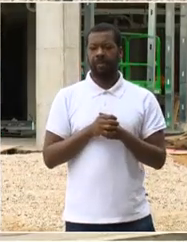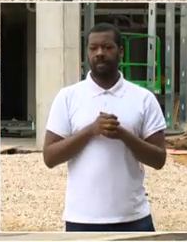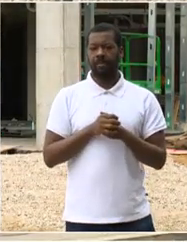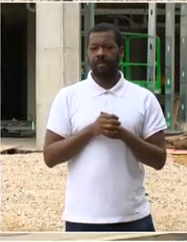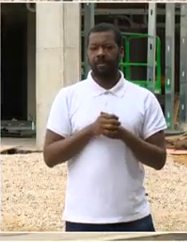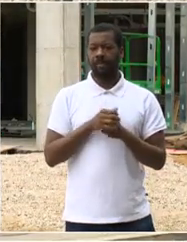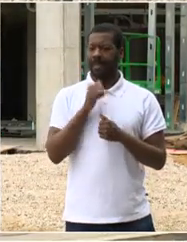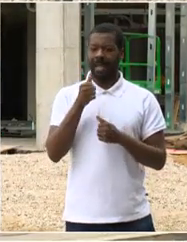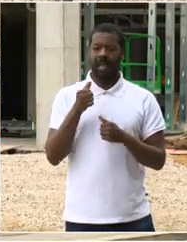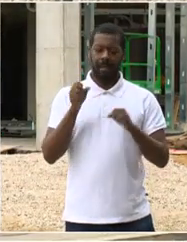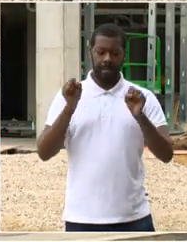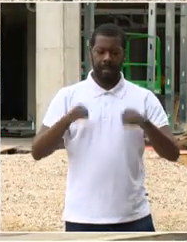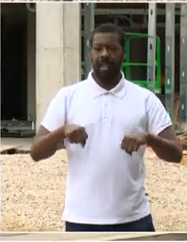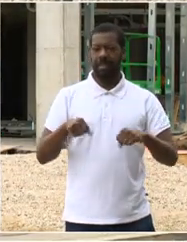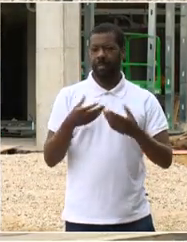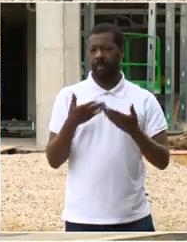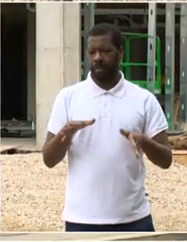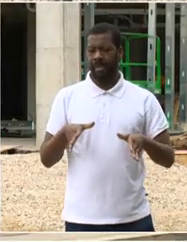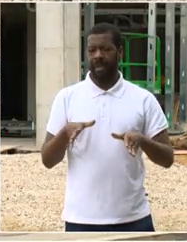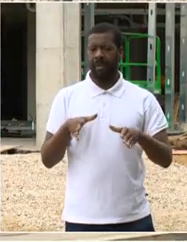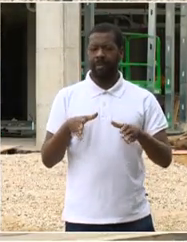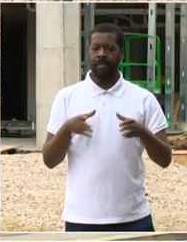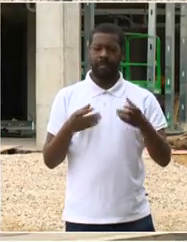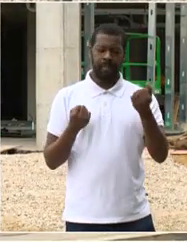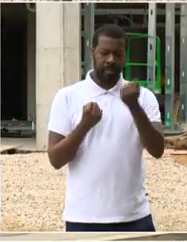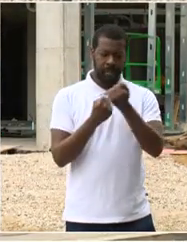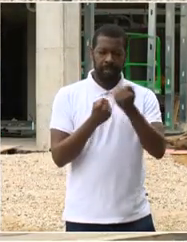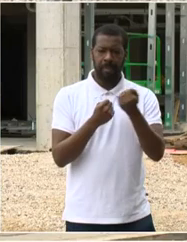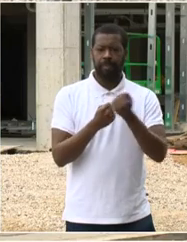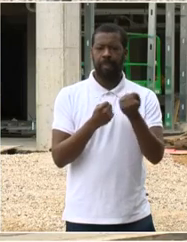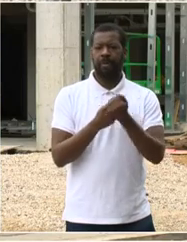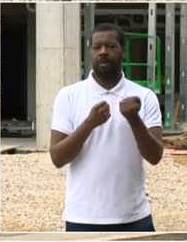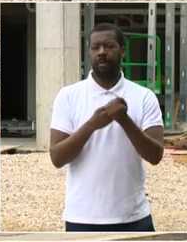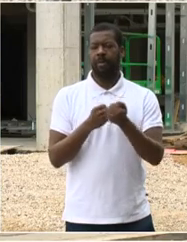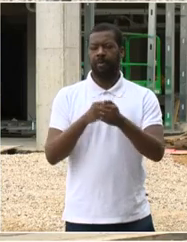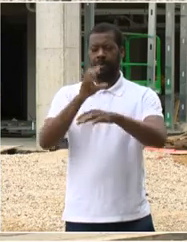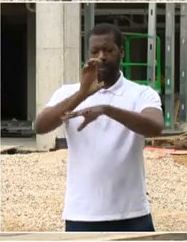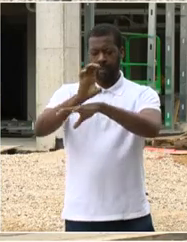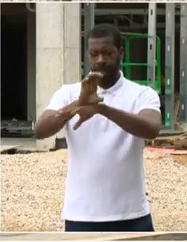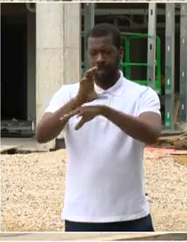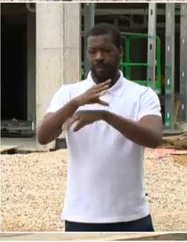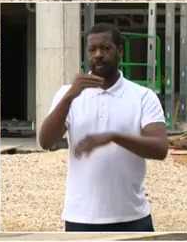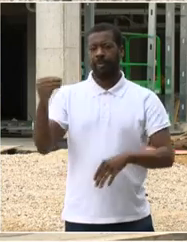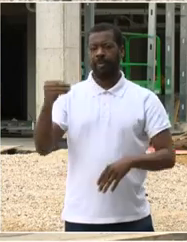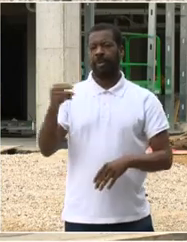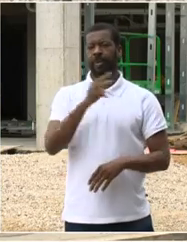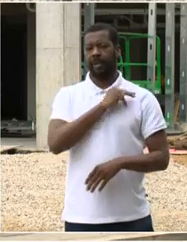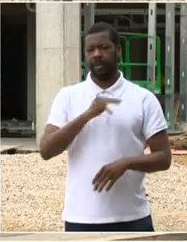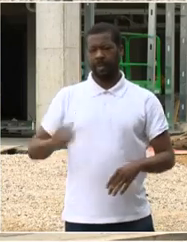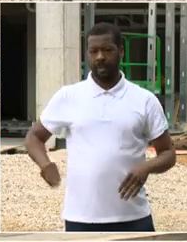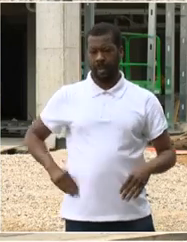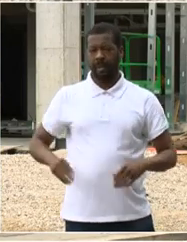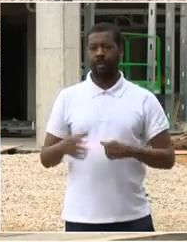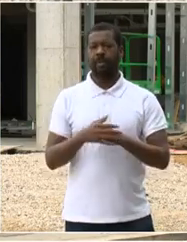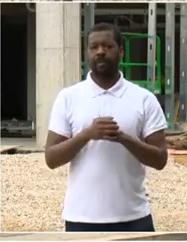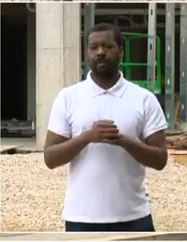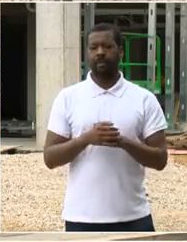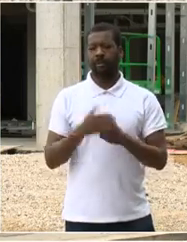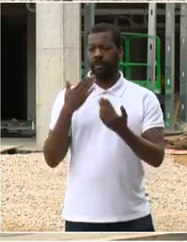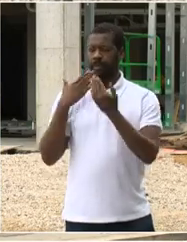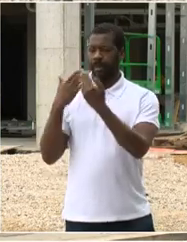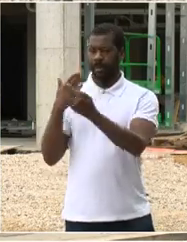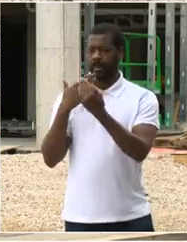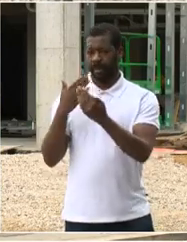be possible without the incredible support of the Archdiocese and the mayor. And we are appreciative that the mayor has chosen